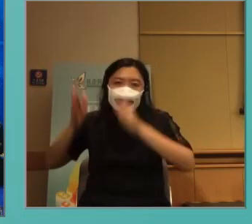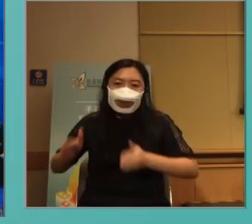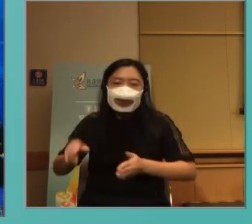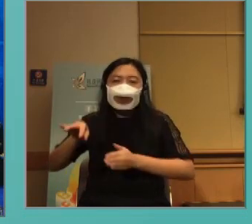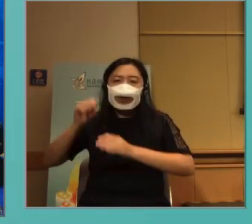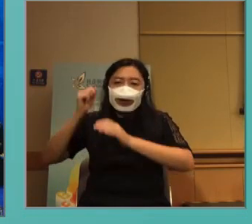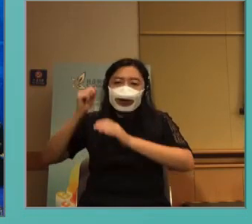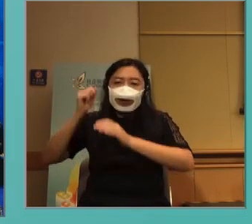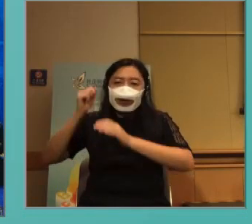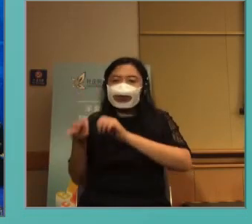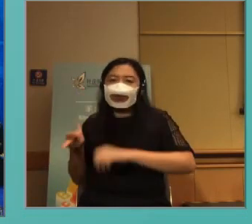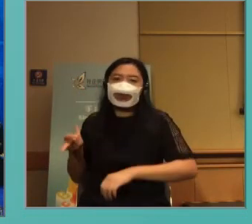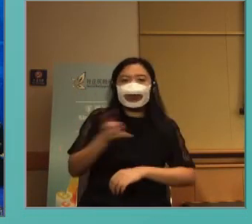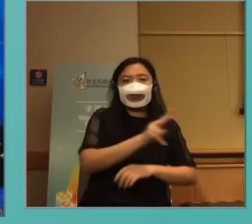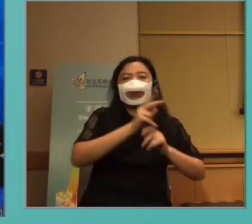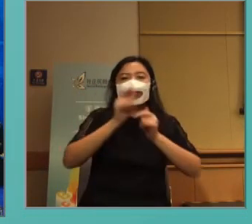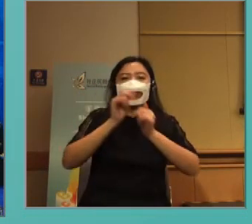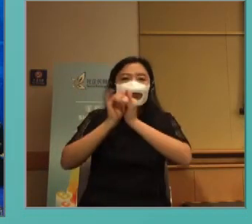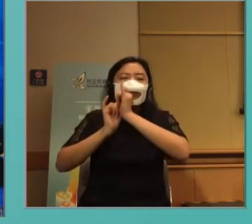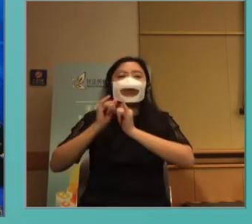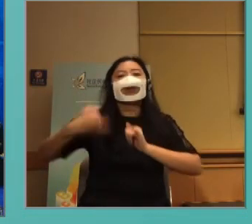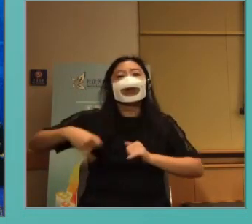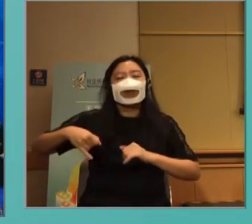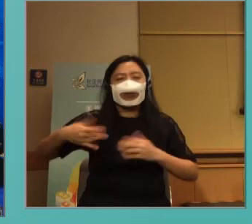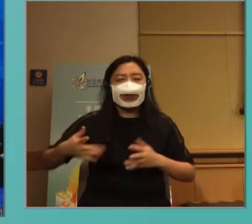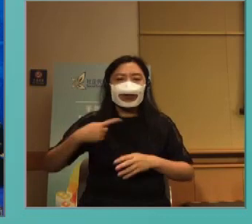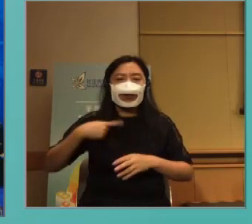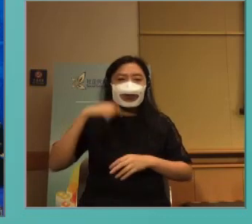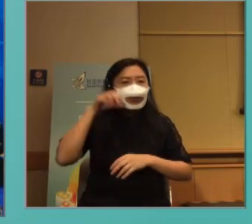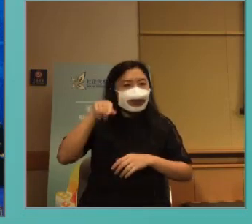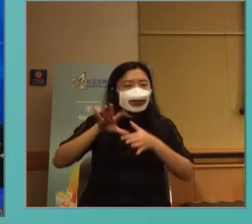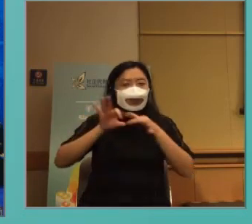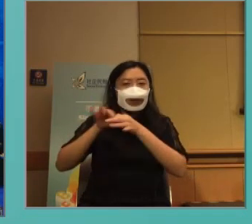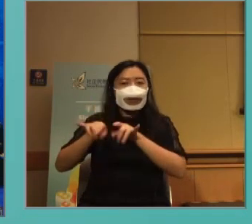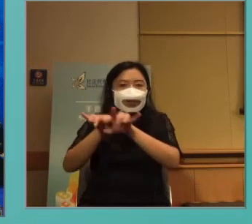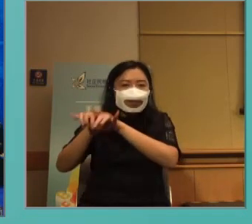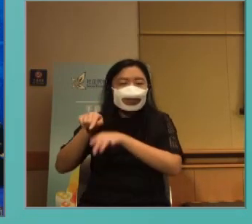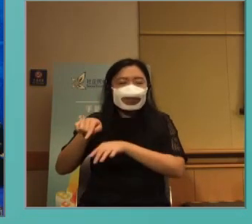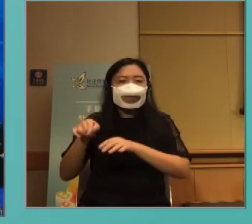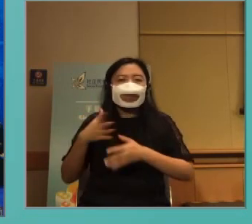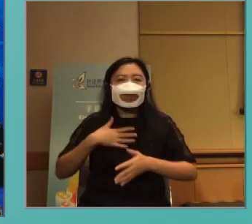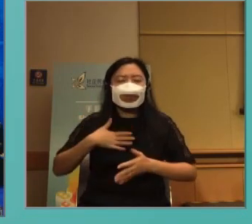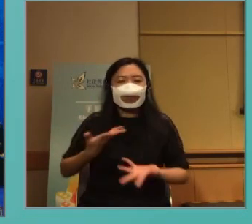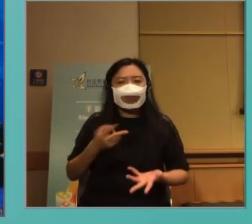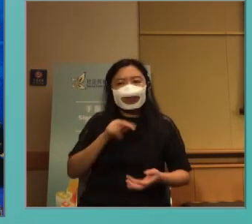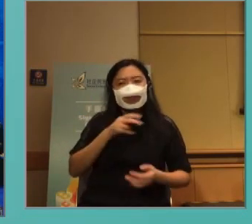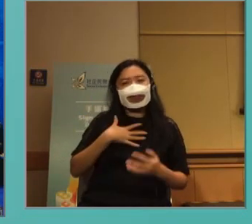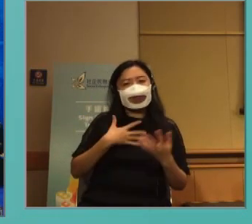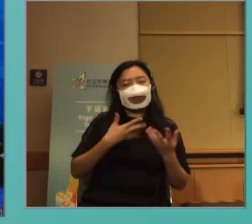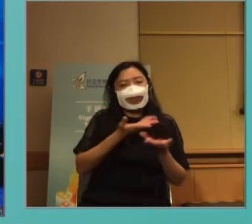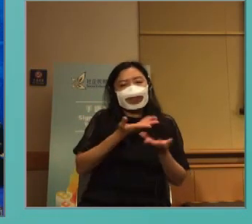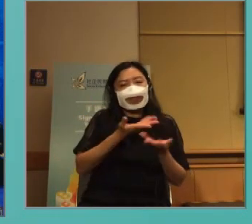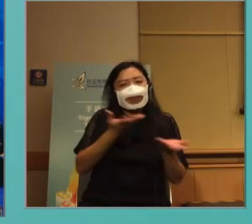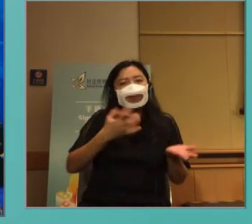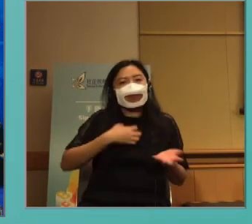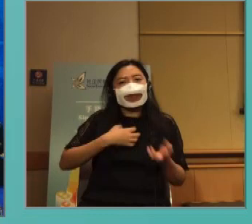onto like physical artworks? Who would like to take the question? Well, I can answer that question because we work a lot with the auction houses for a